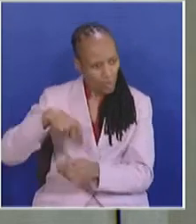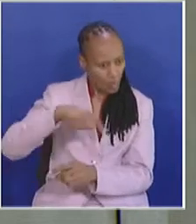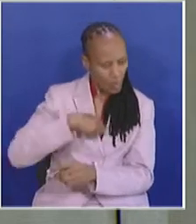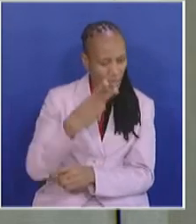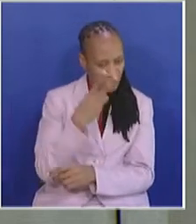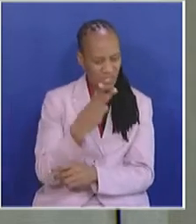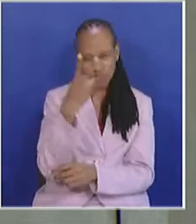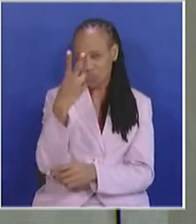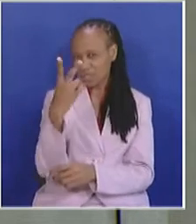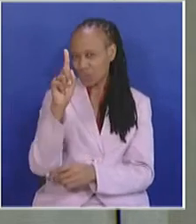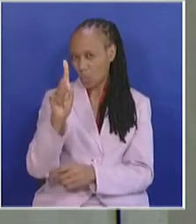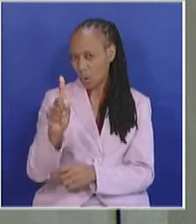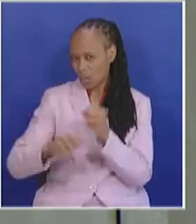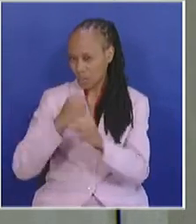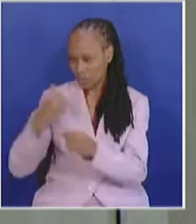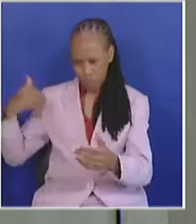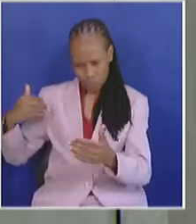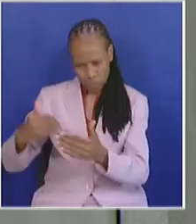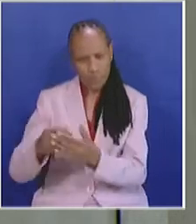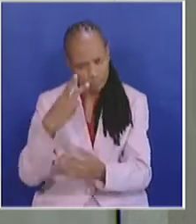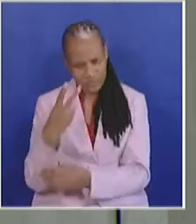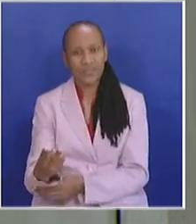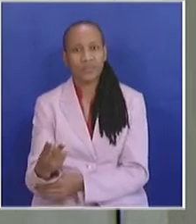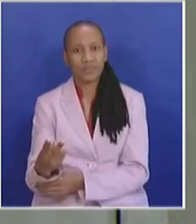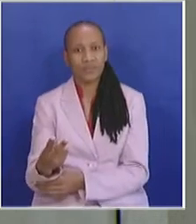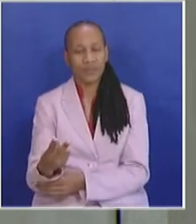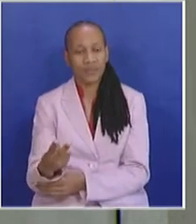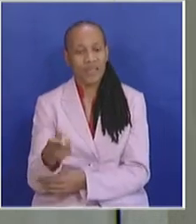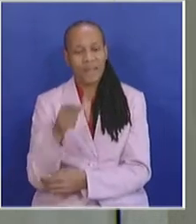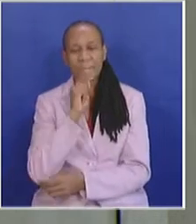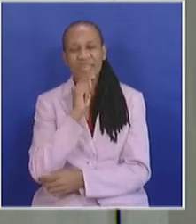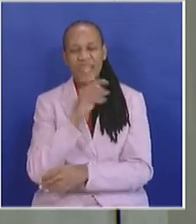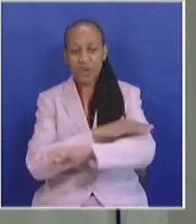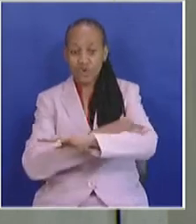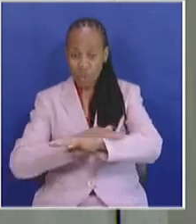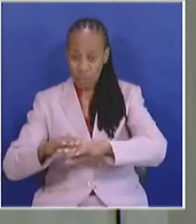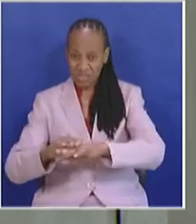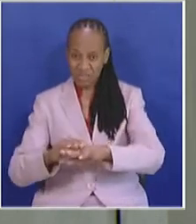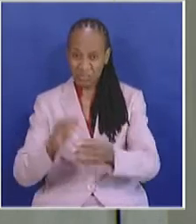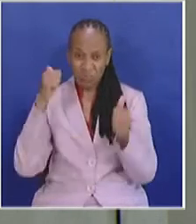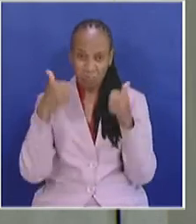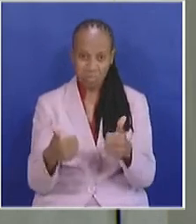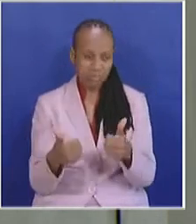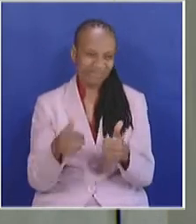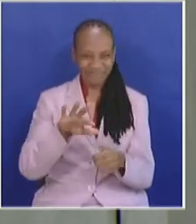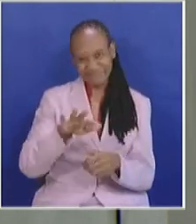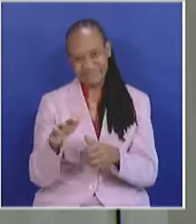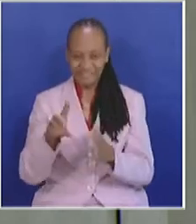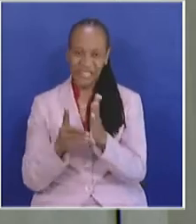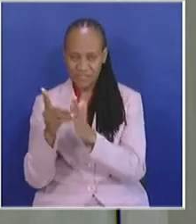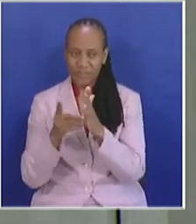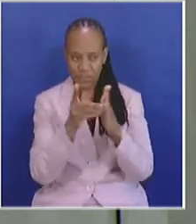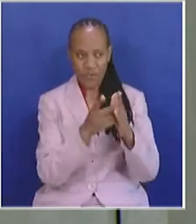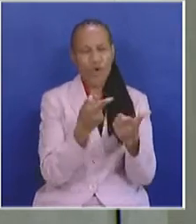last 21 years has had a massive impact on our road network. Our roads have developed